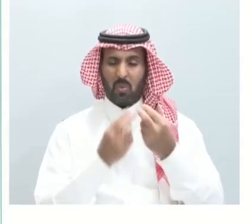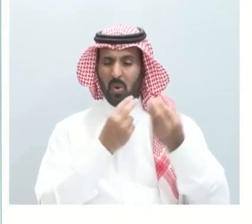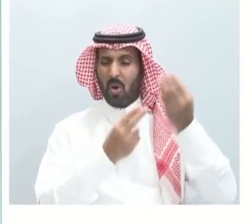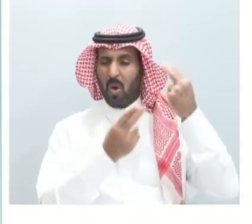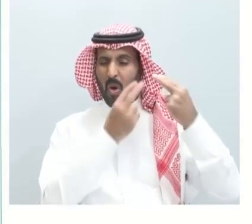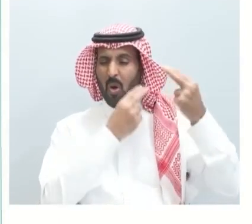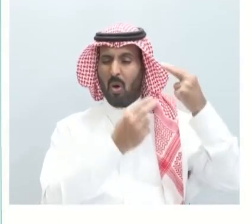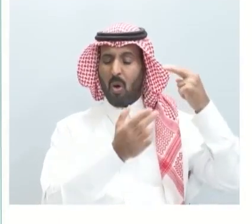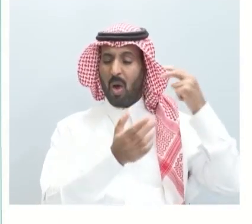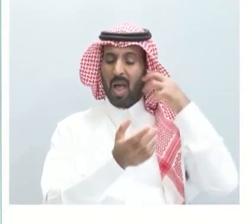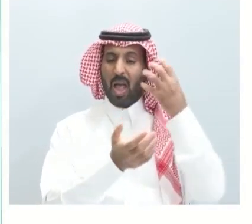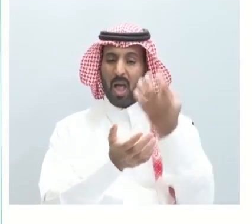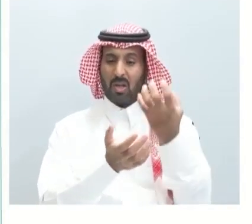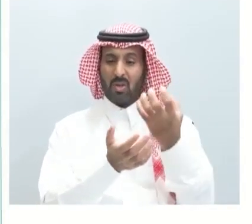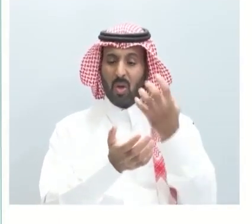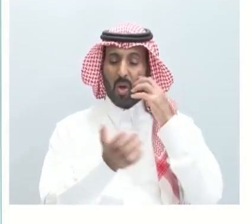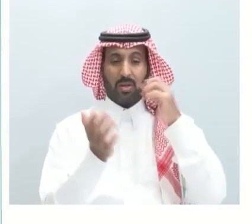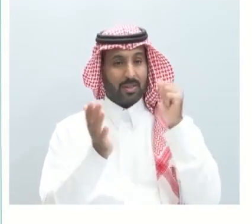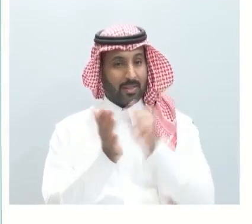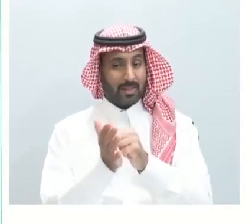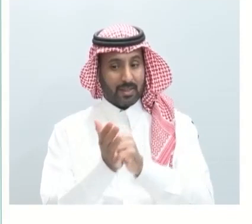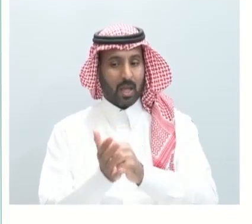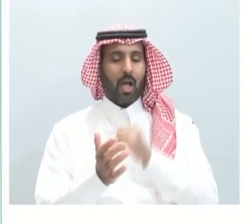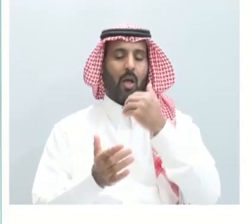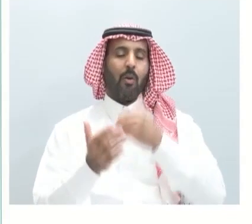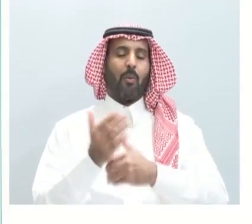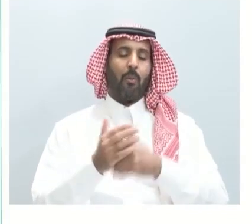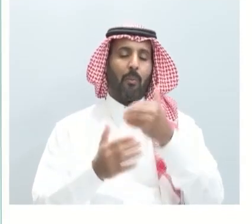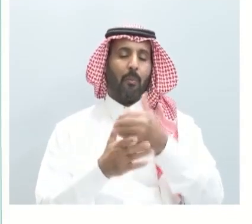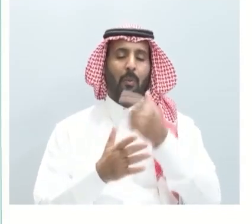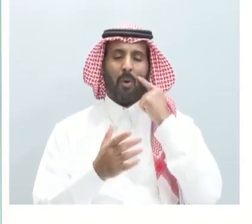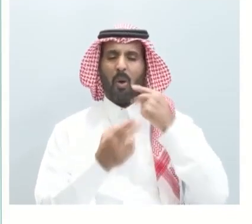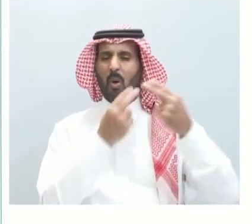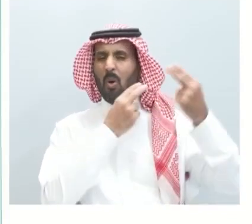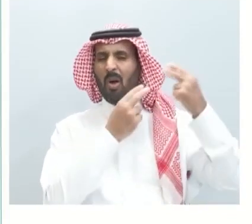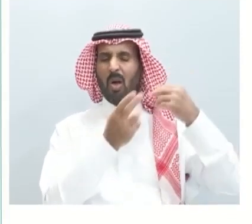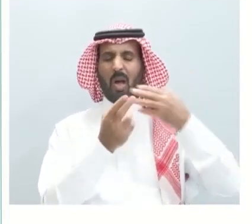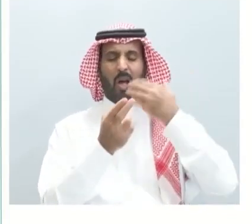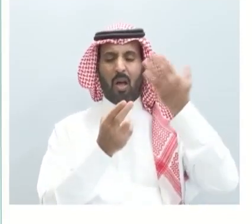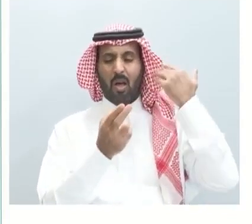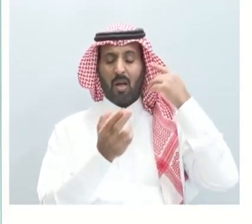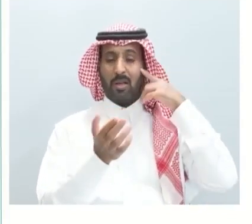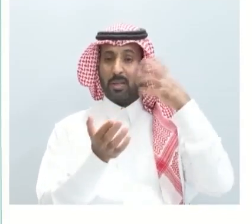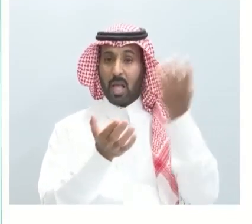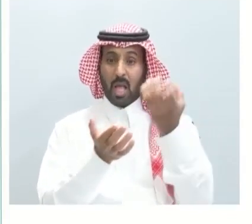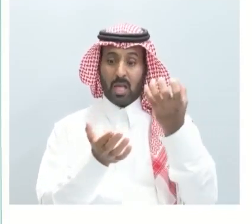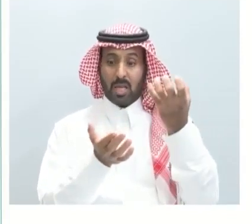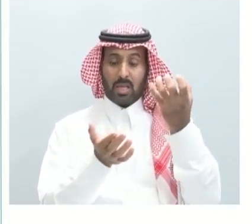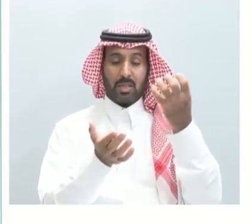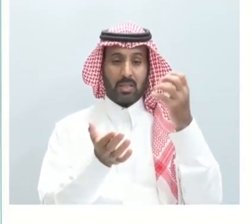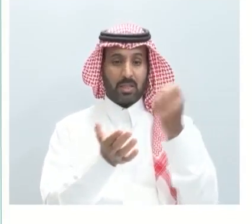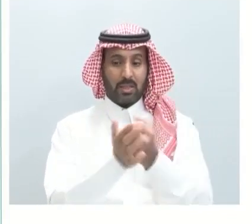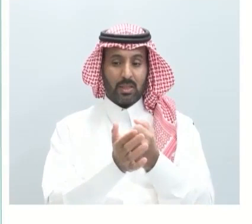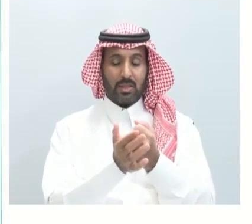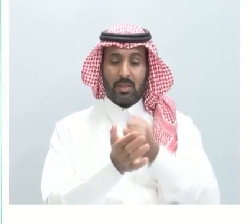stone house. The beautiful, this is opinion, of course. Old, this is age. Stone, this is